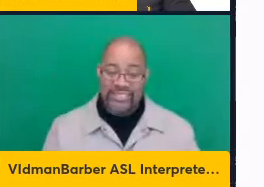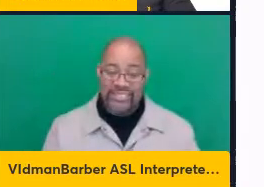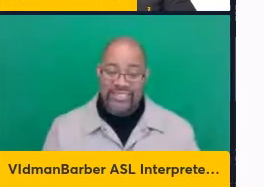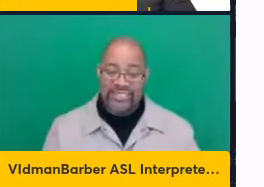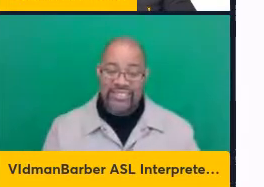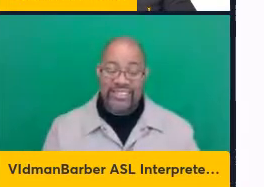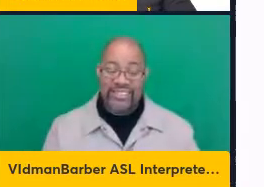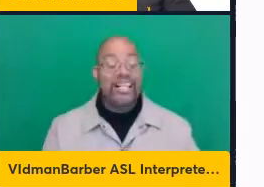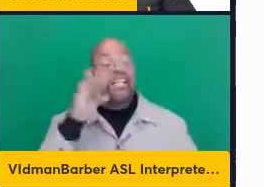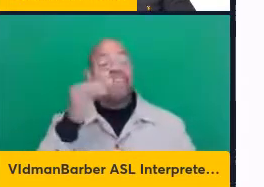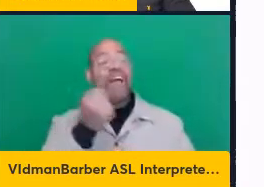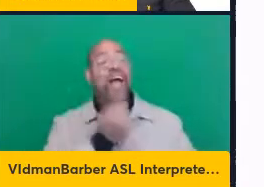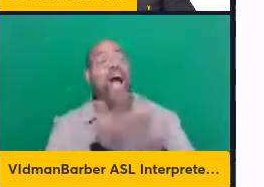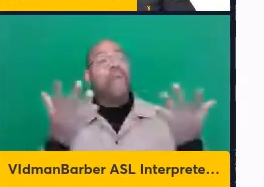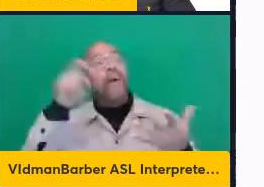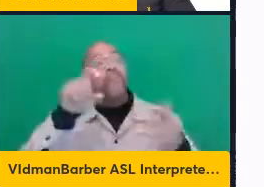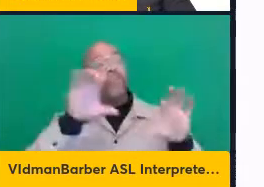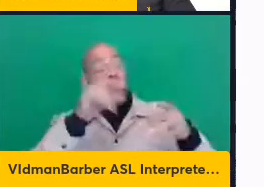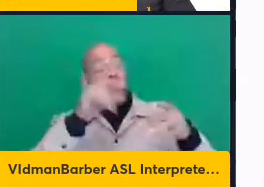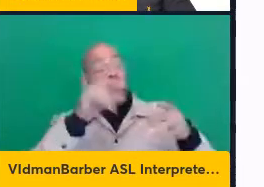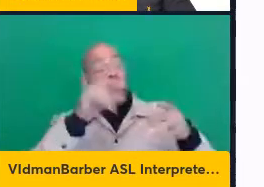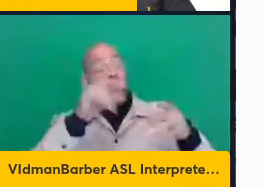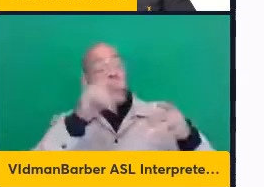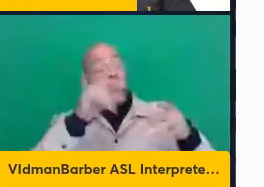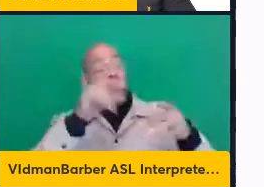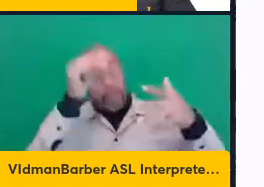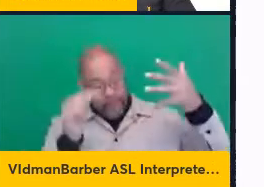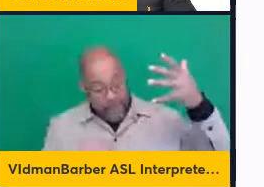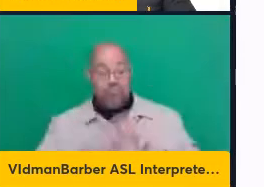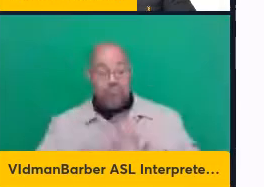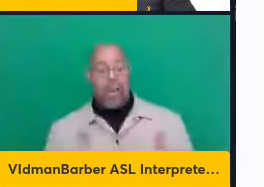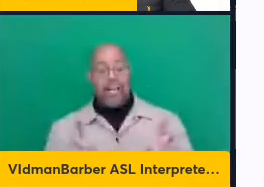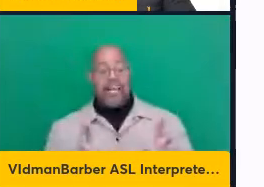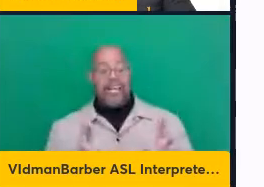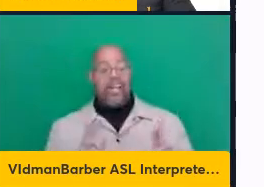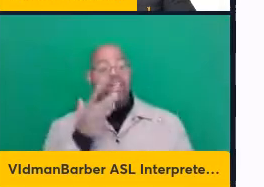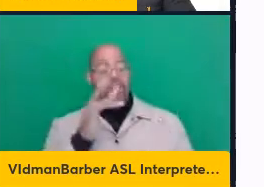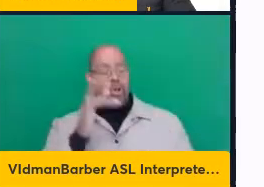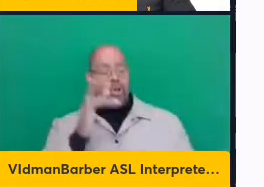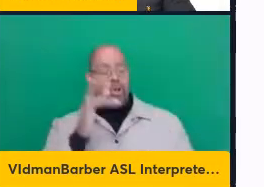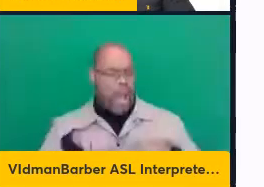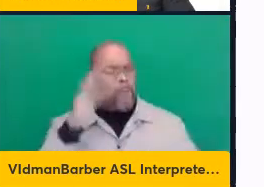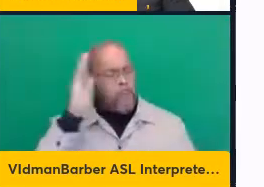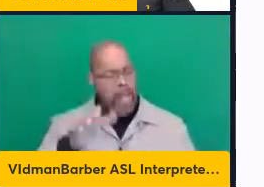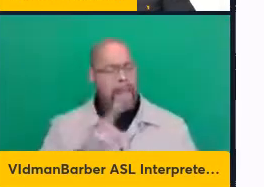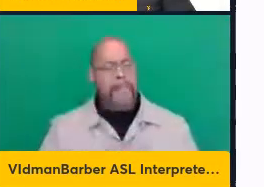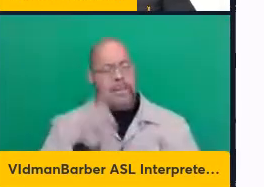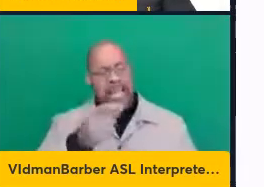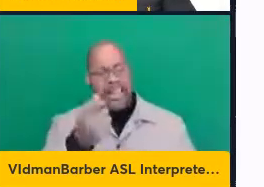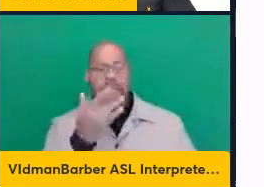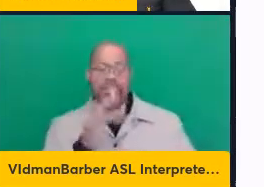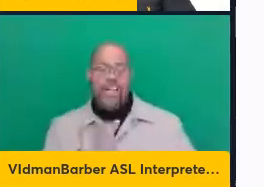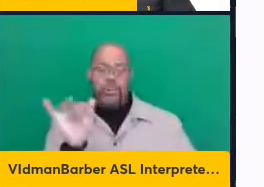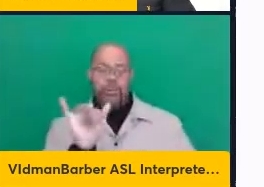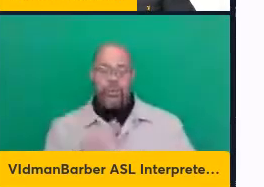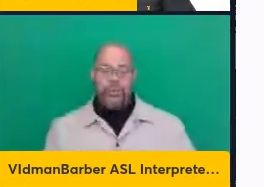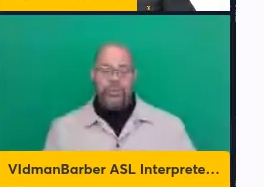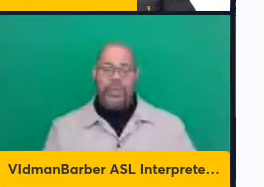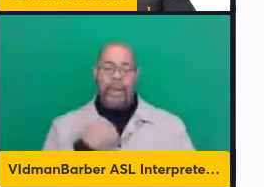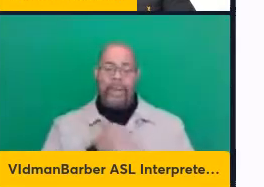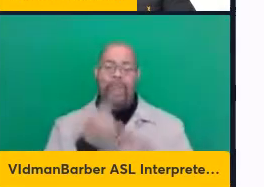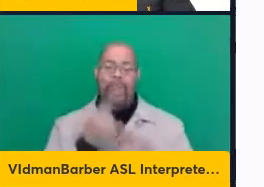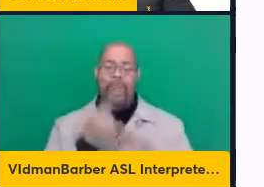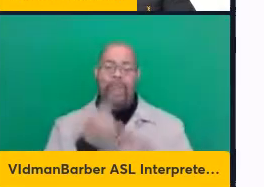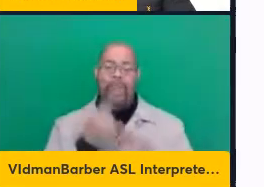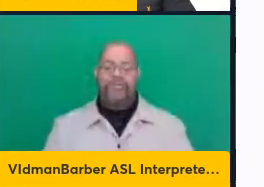you do everything you have to do and make sure you're ready, your luck will come. But you need a little bit of luck to make it. And